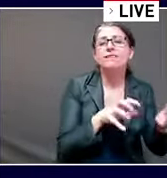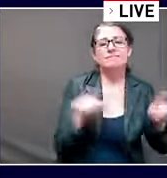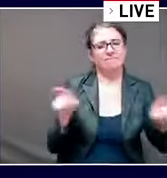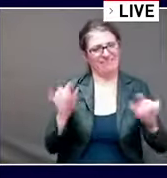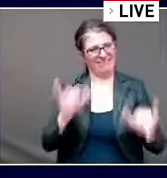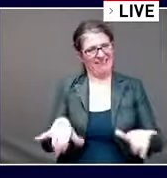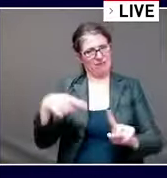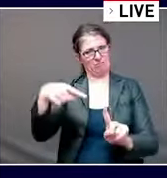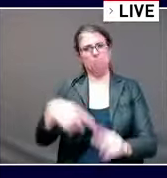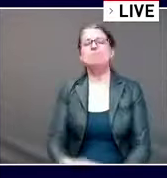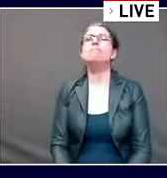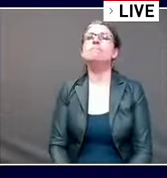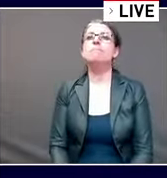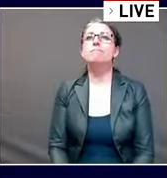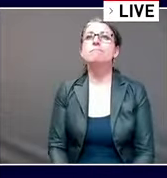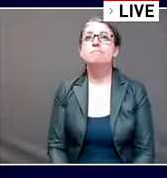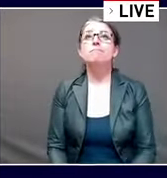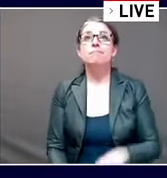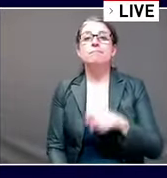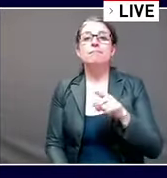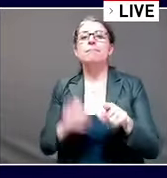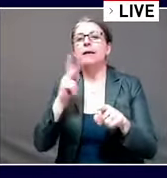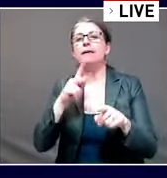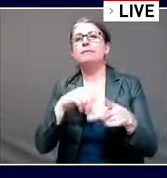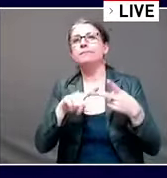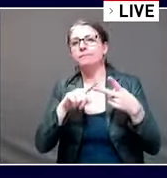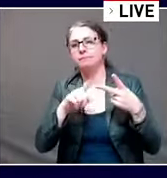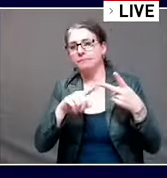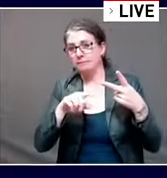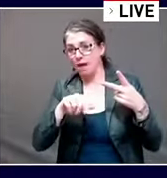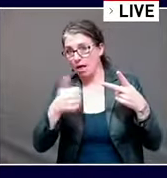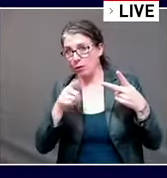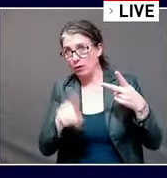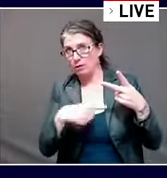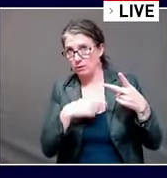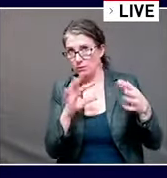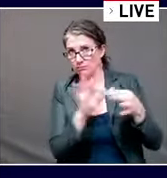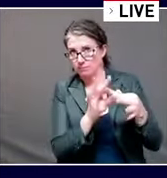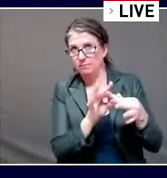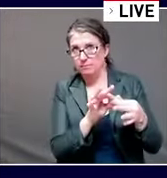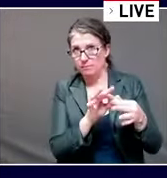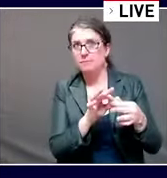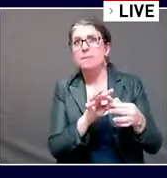that we need more federal money to distribute the vaccine.